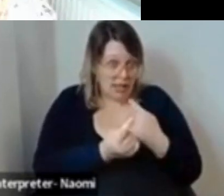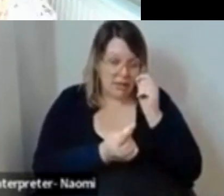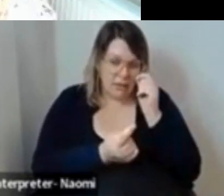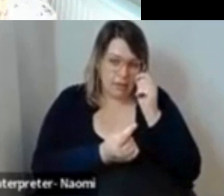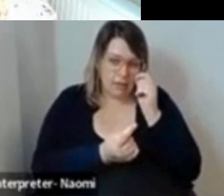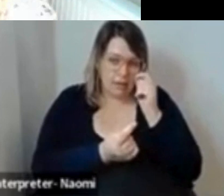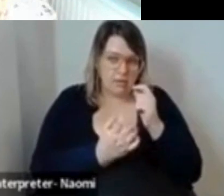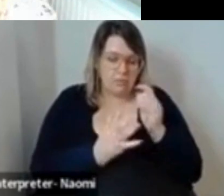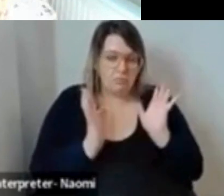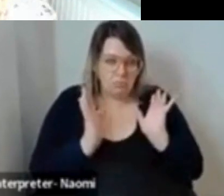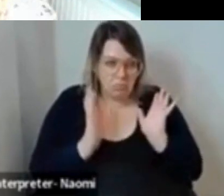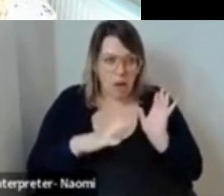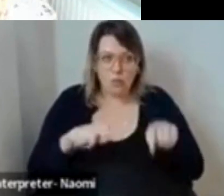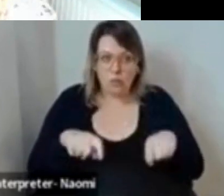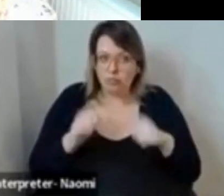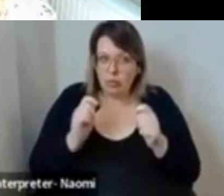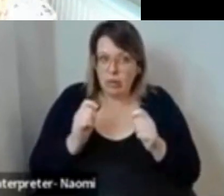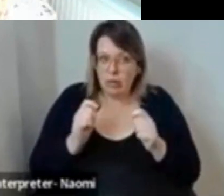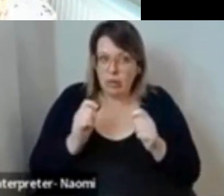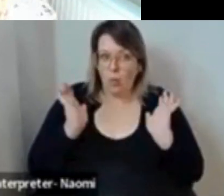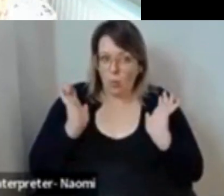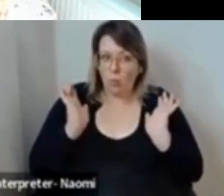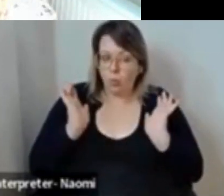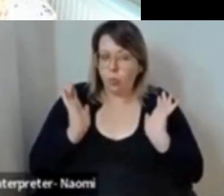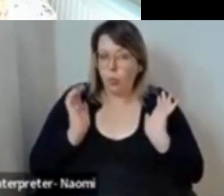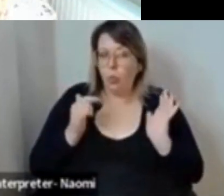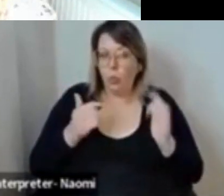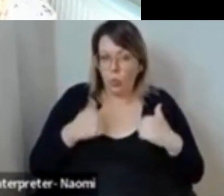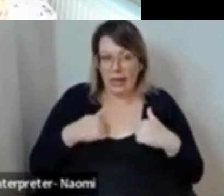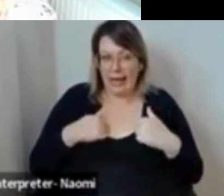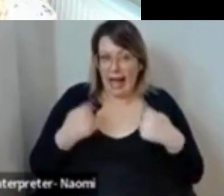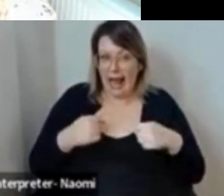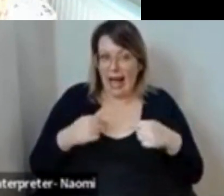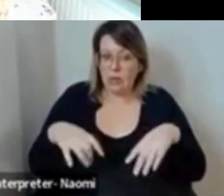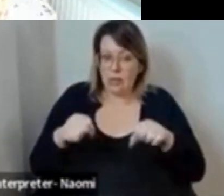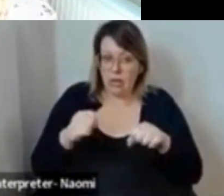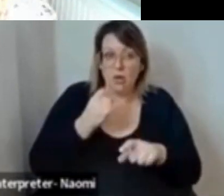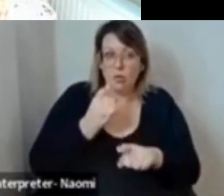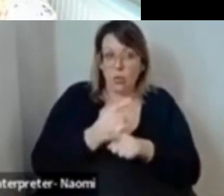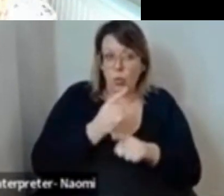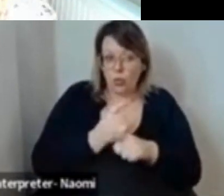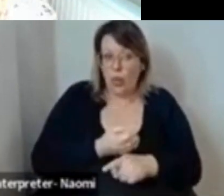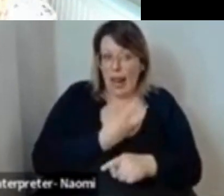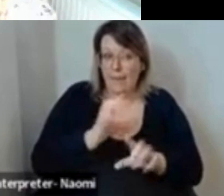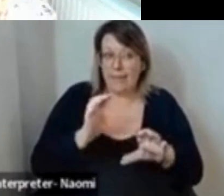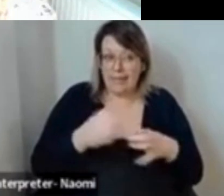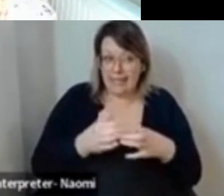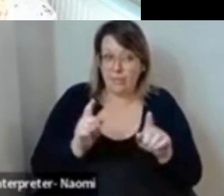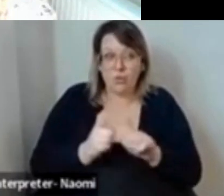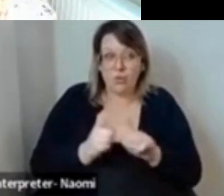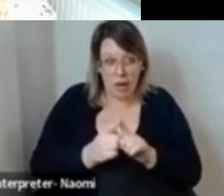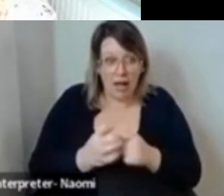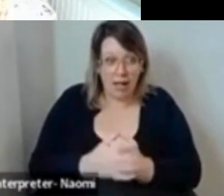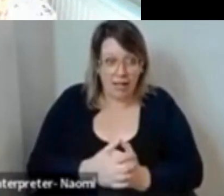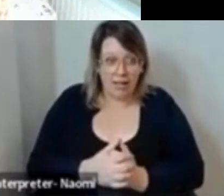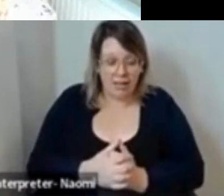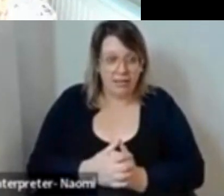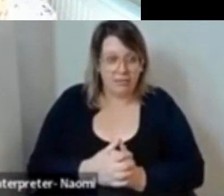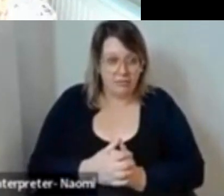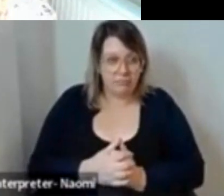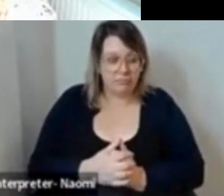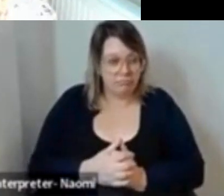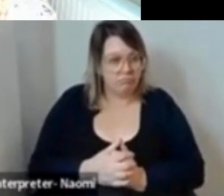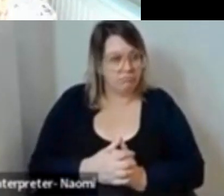just flag that we've been given permission to start having conversations with that team as well, and starting to